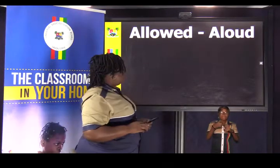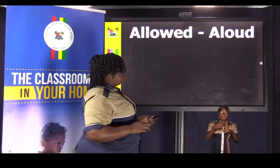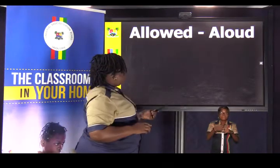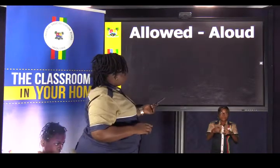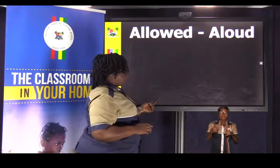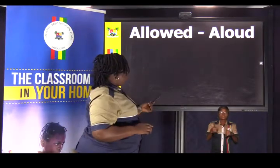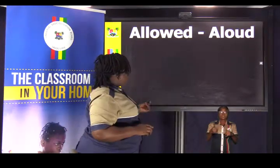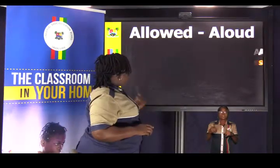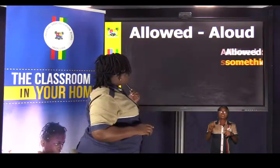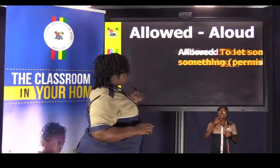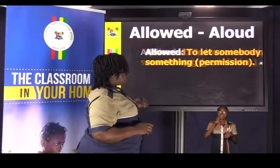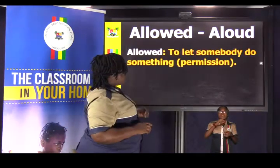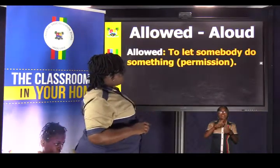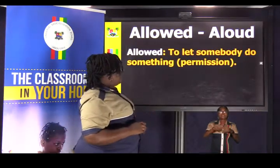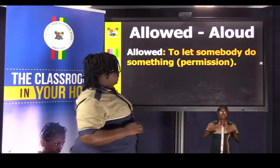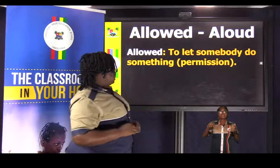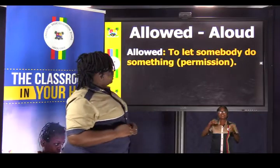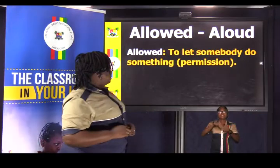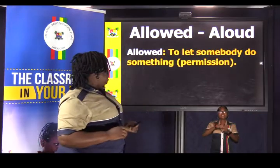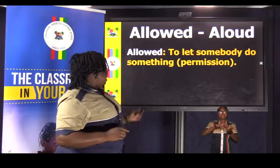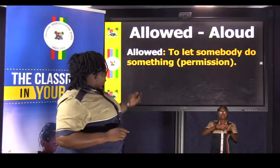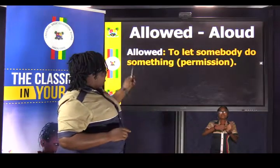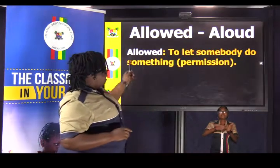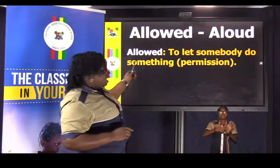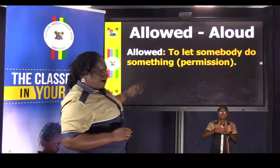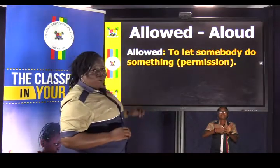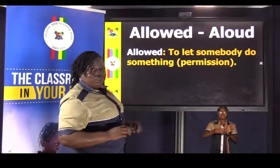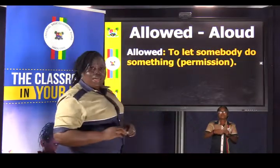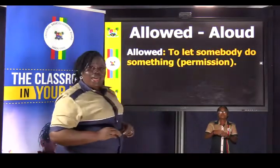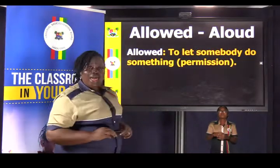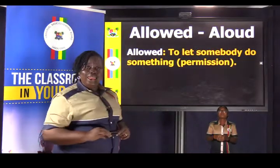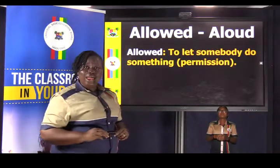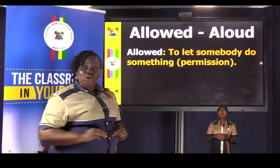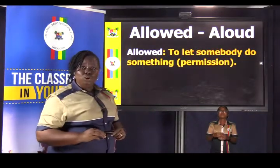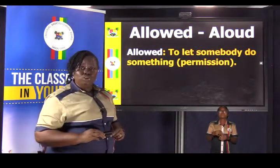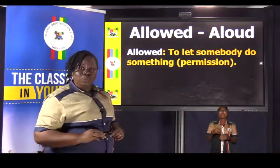do. What are their meanings? Allowed,